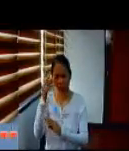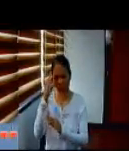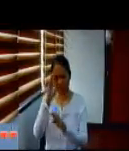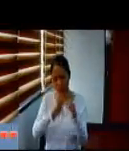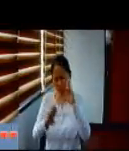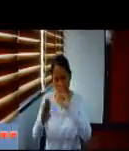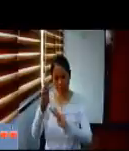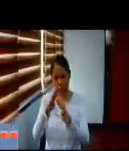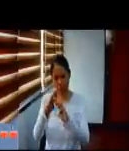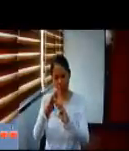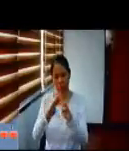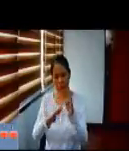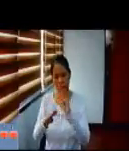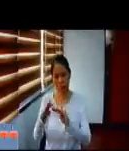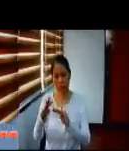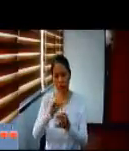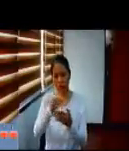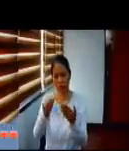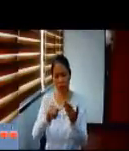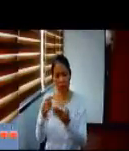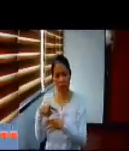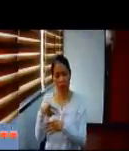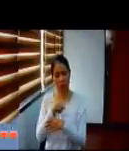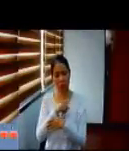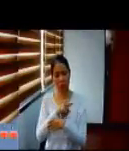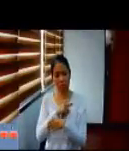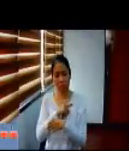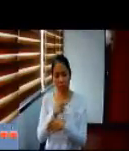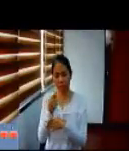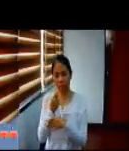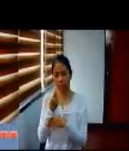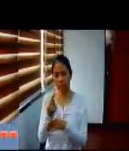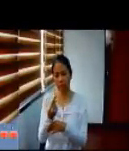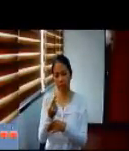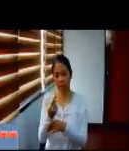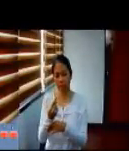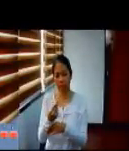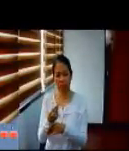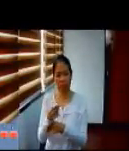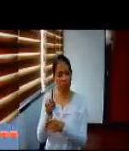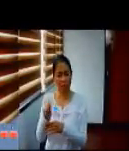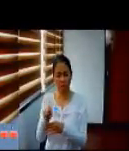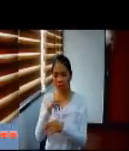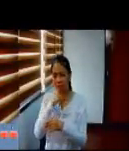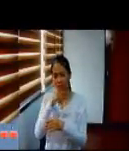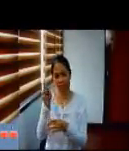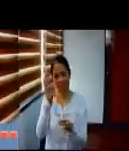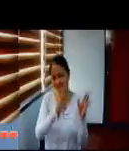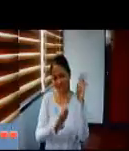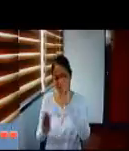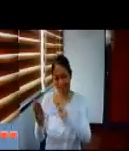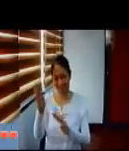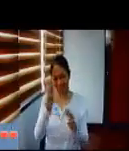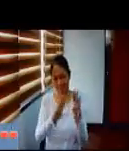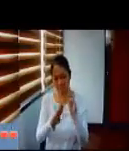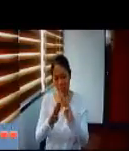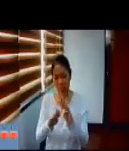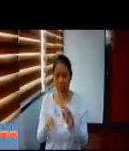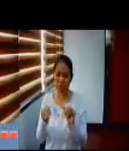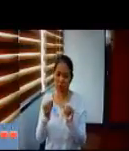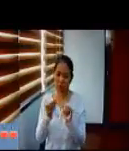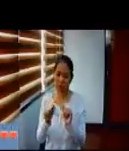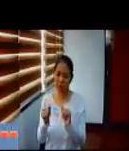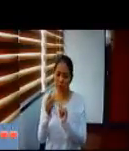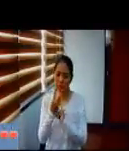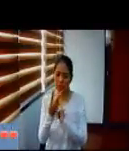us, I would tell you that it should not be a problem at all. And that we could look at our